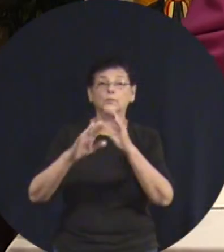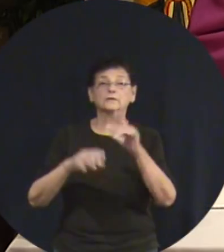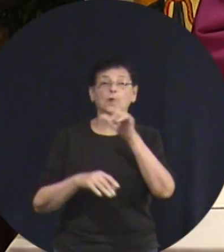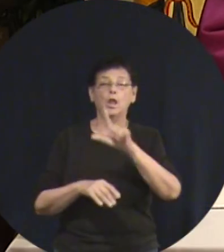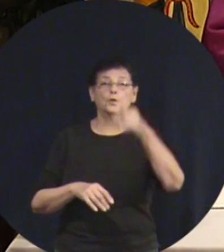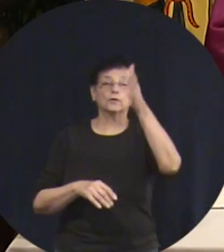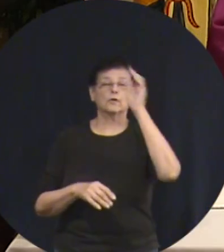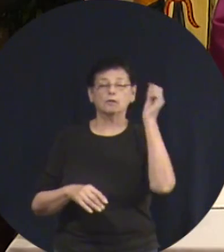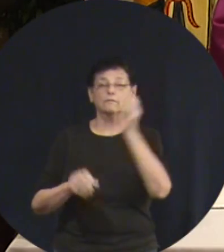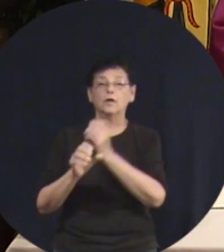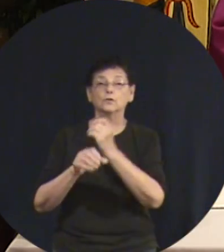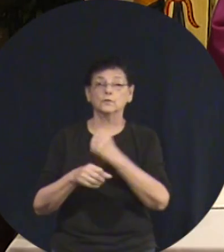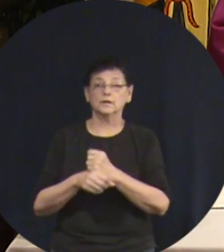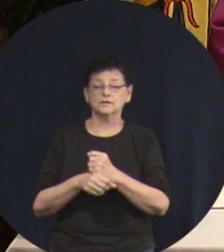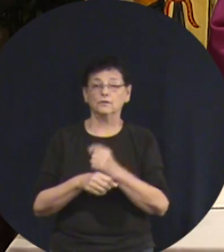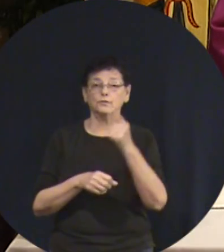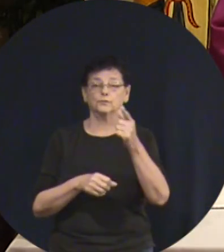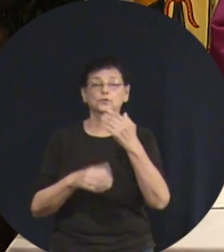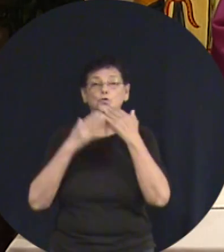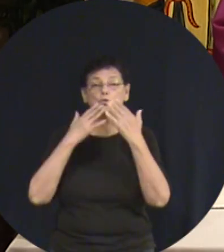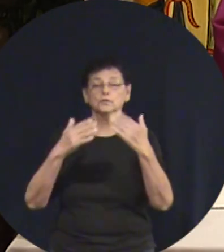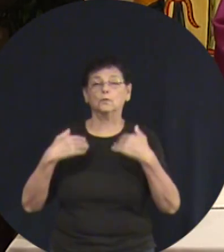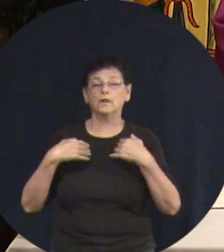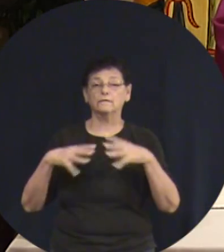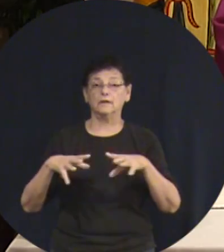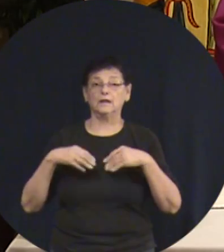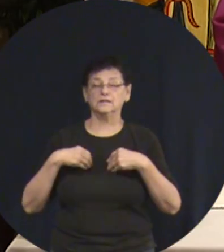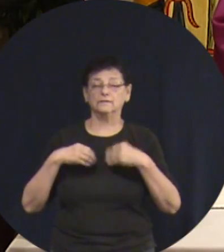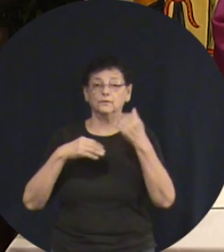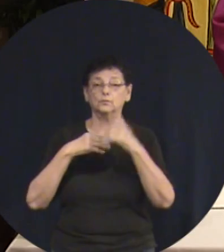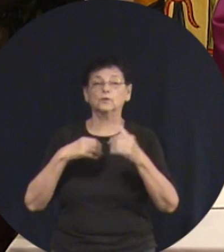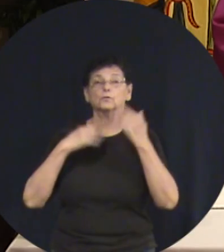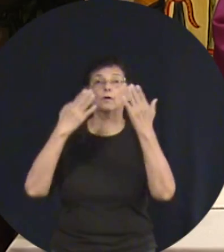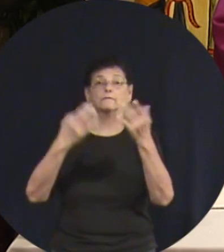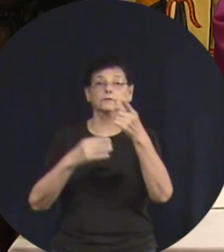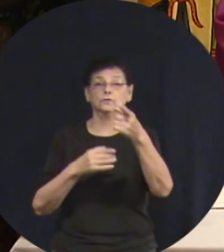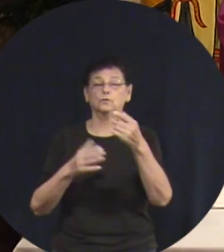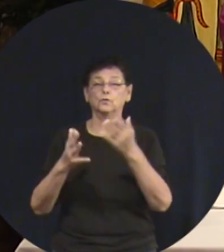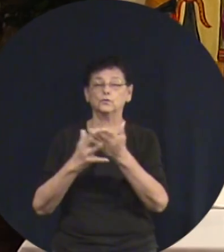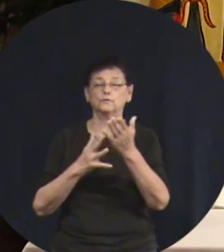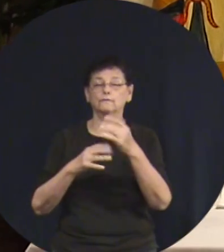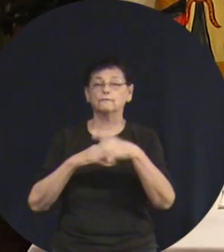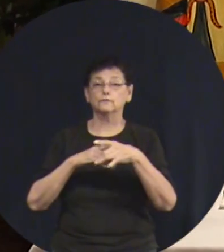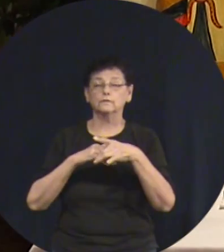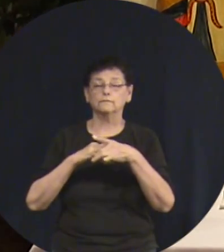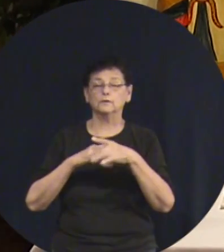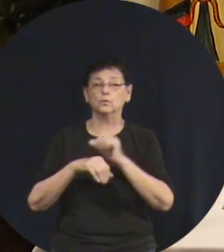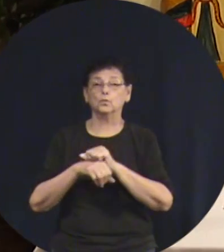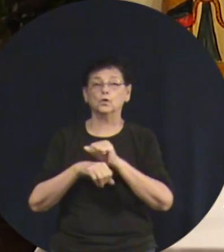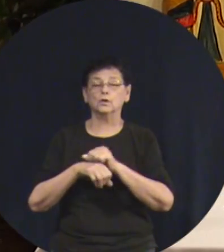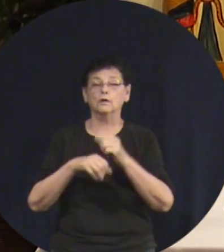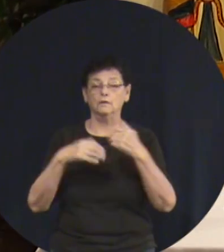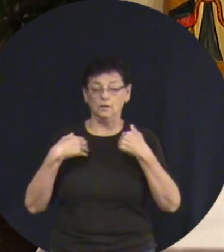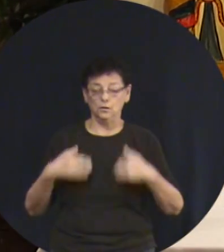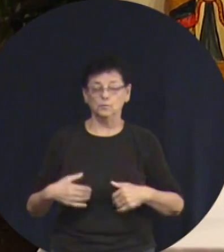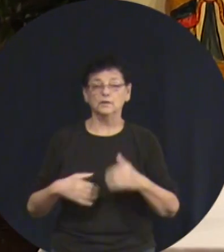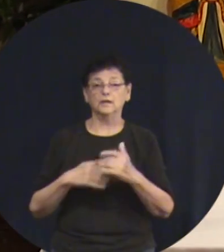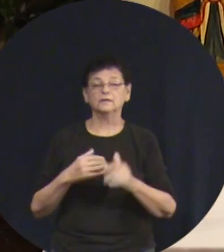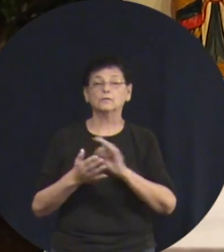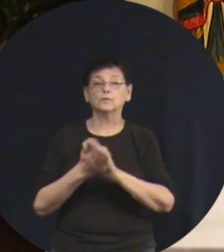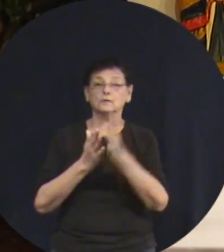Blessed are you, Lord God of all creation, for through your goodness we have received the bread we offer you, fruit of the earth and work of human hands, it